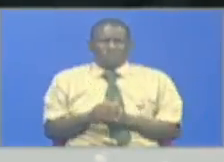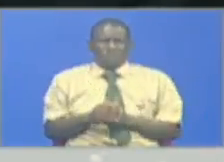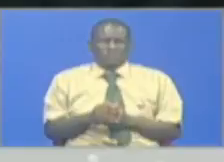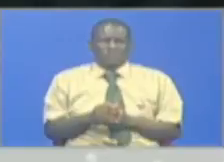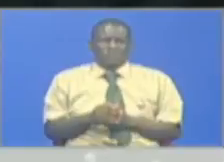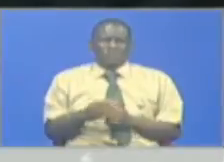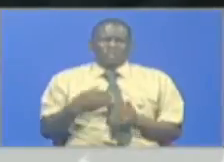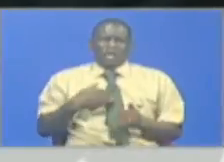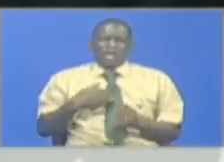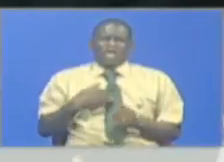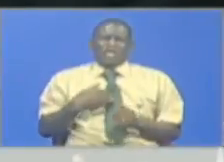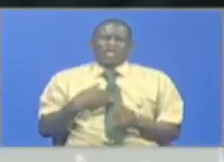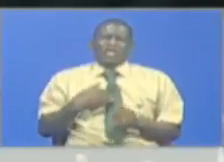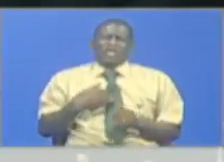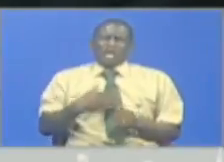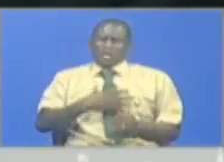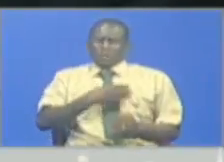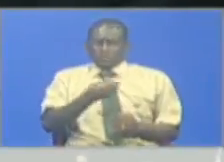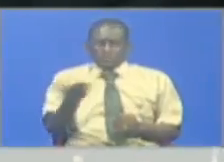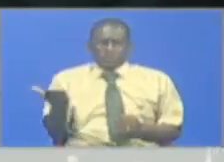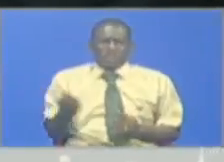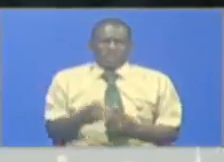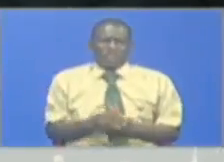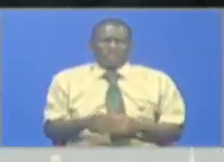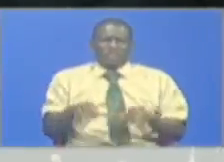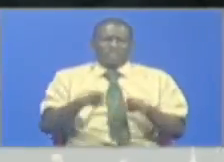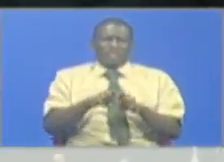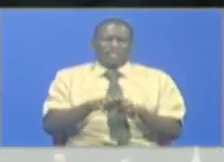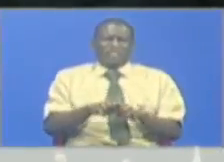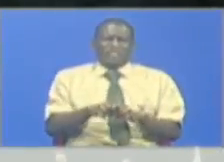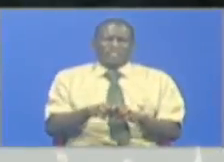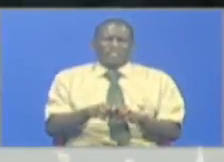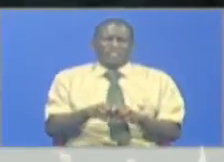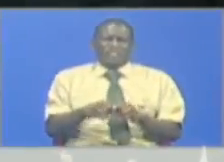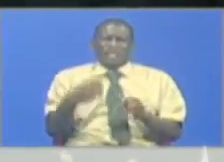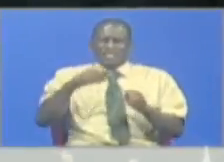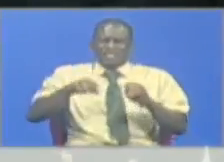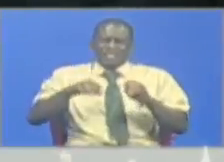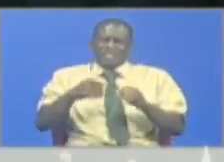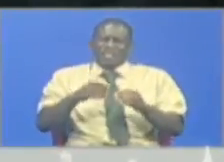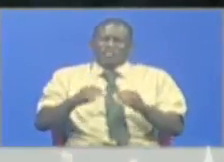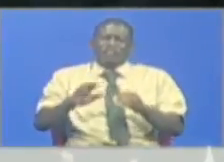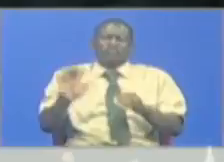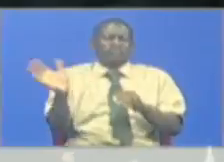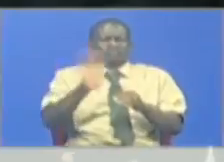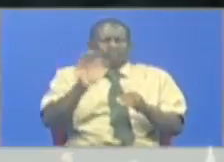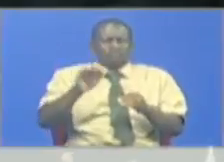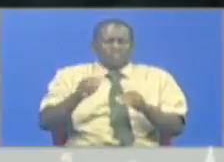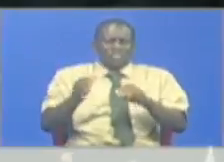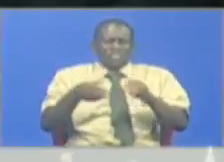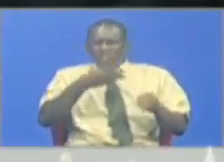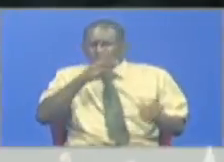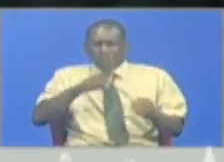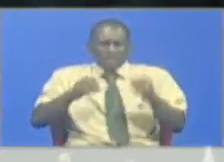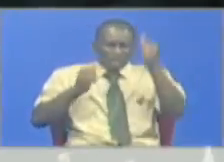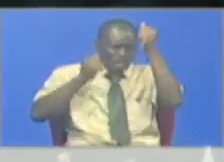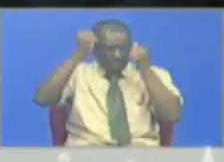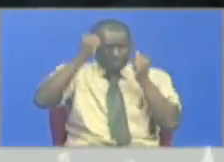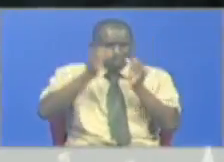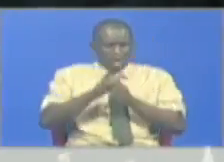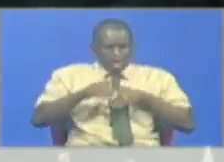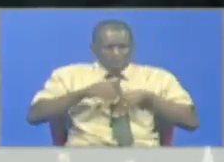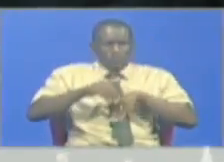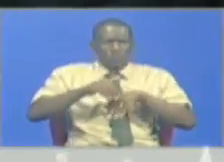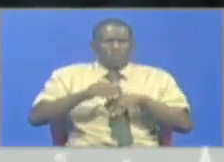I wish you, as is said in the Navy, fair winds and following